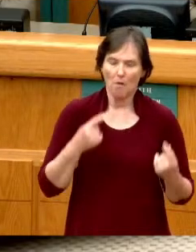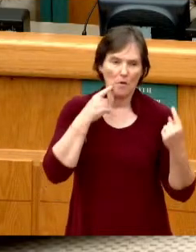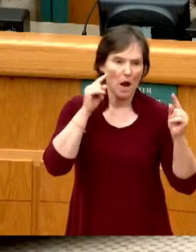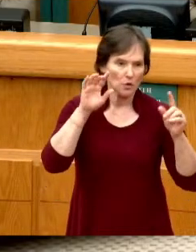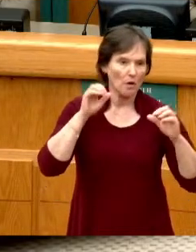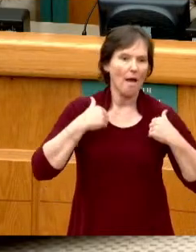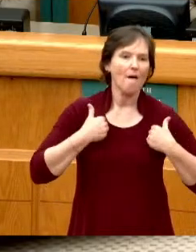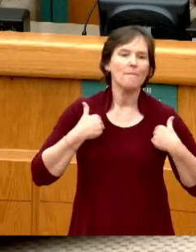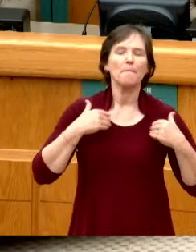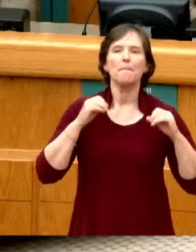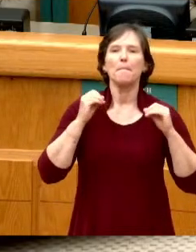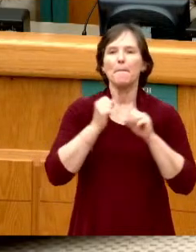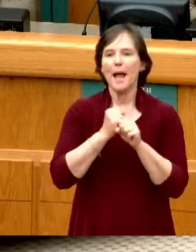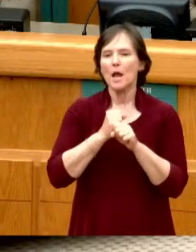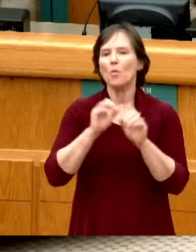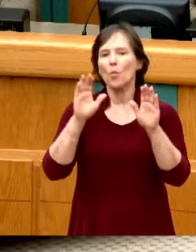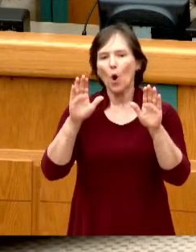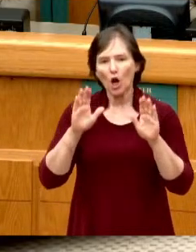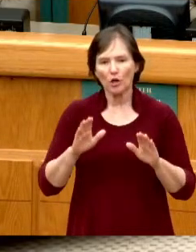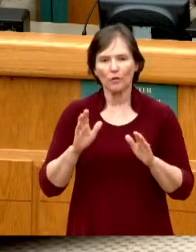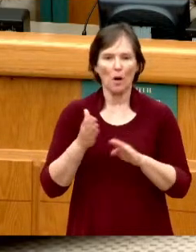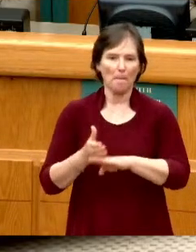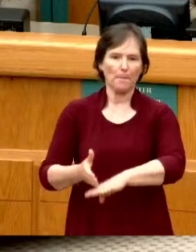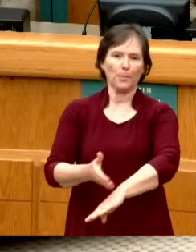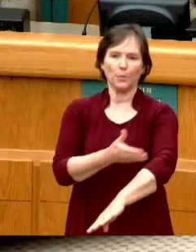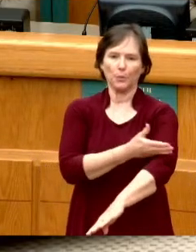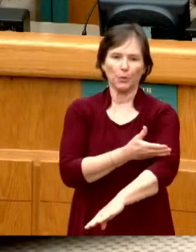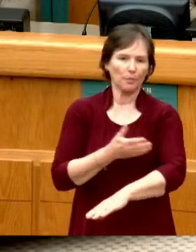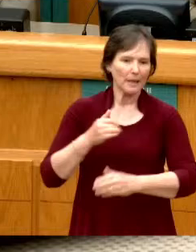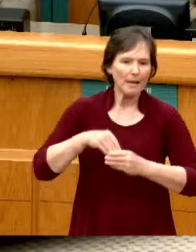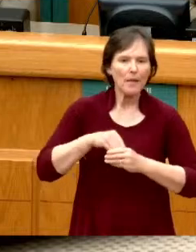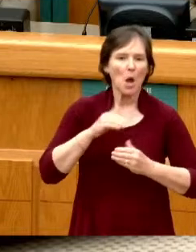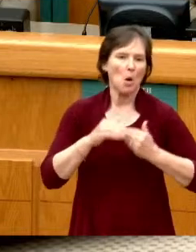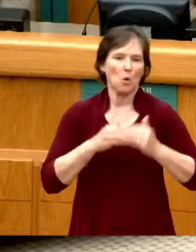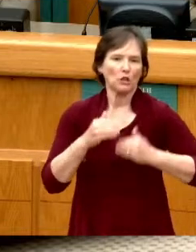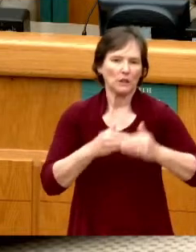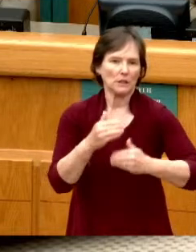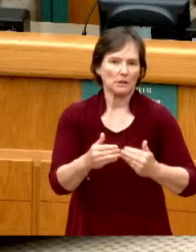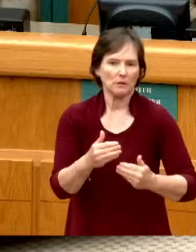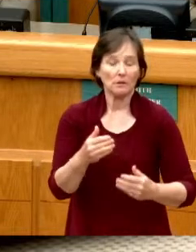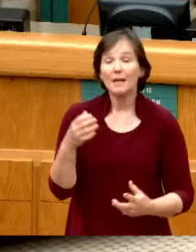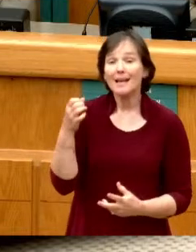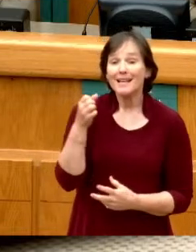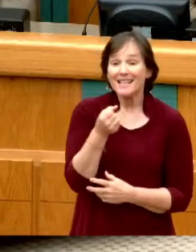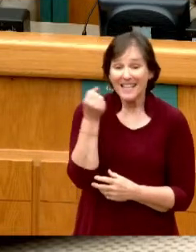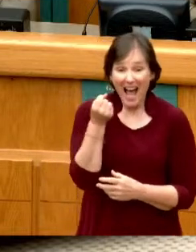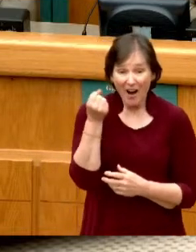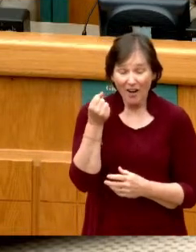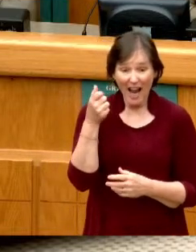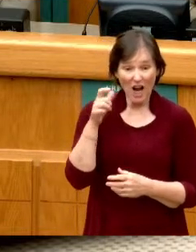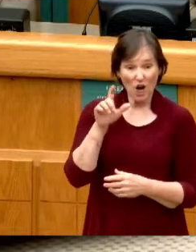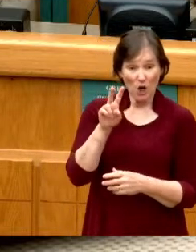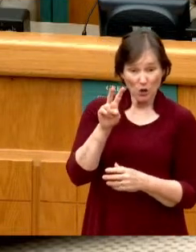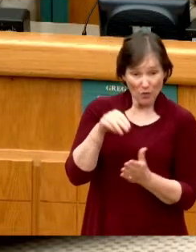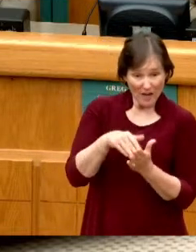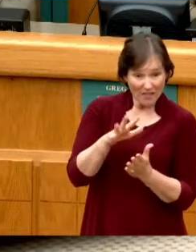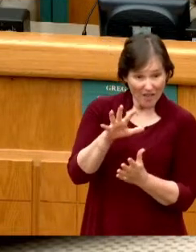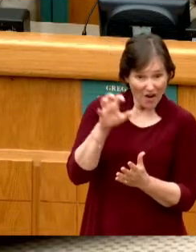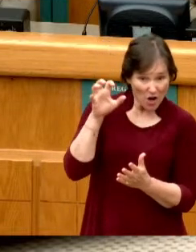processes, serving literally on Saturday 2,500 people by 1:30 p.m. That was just a